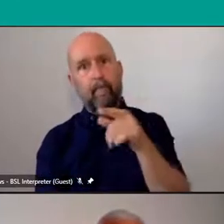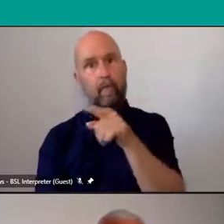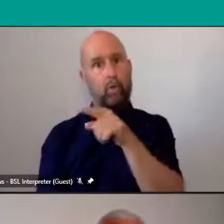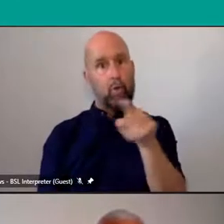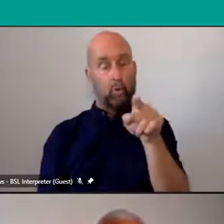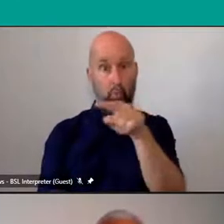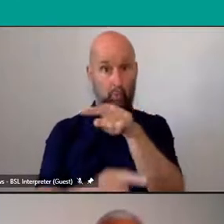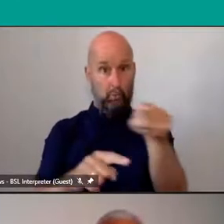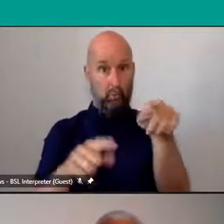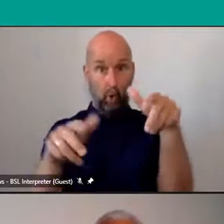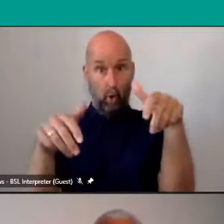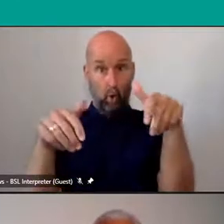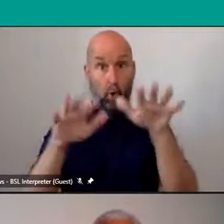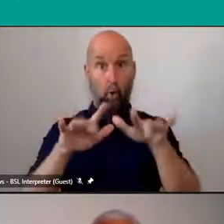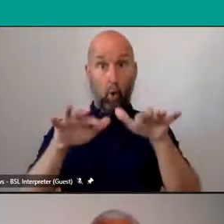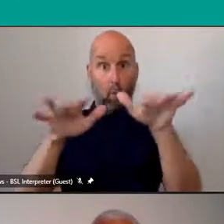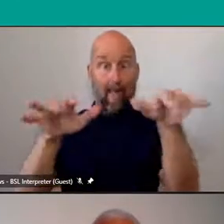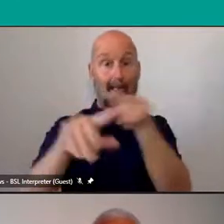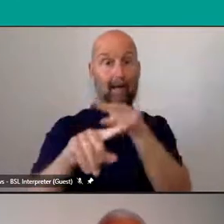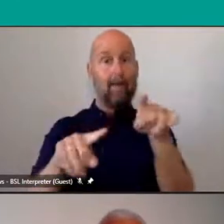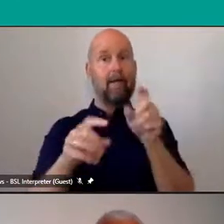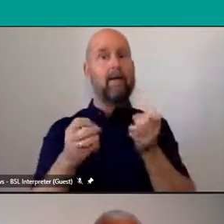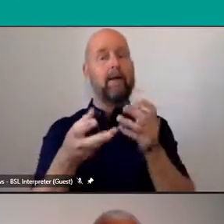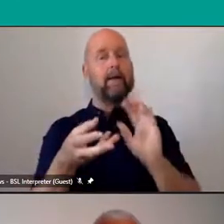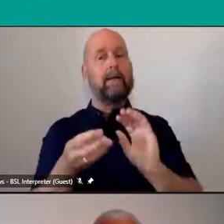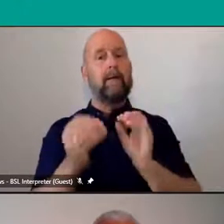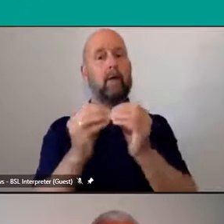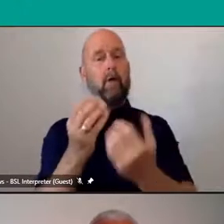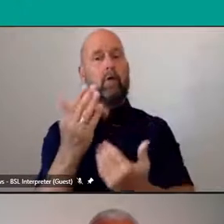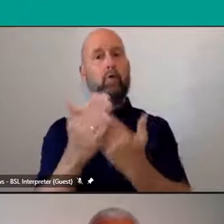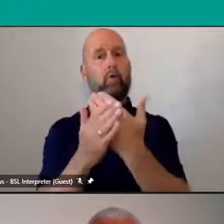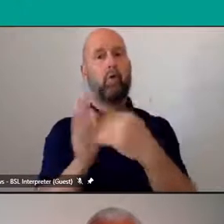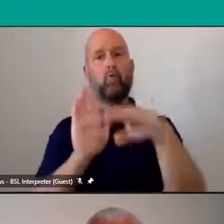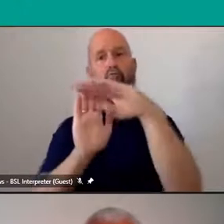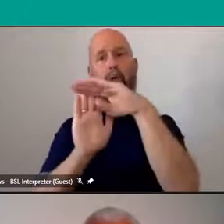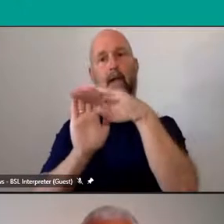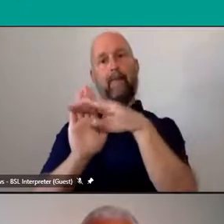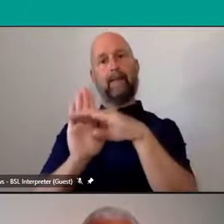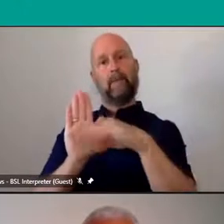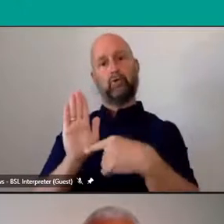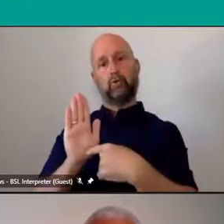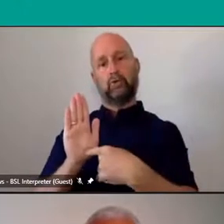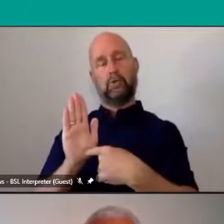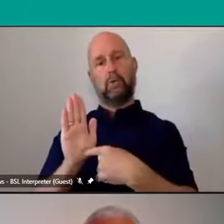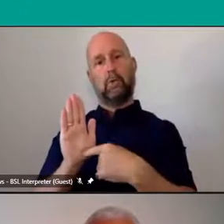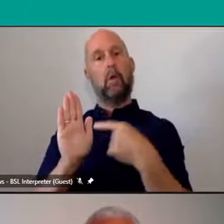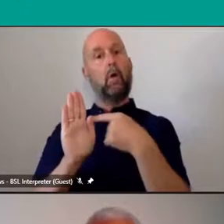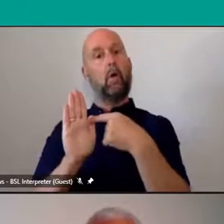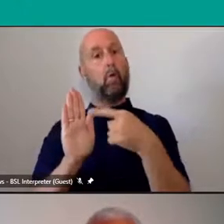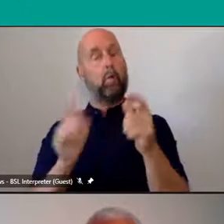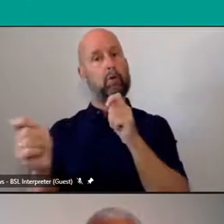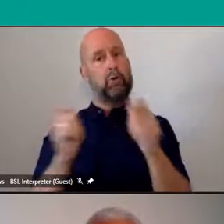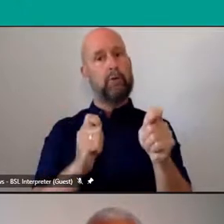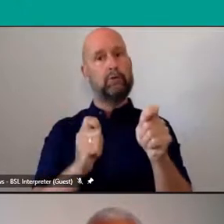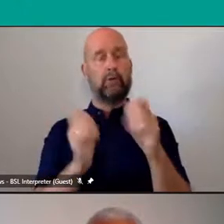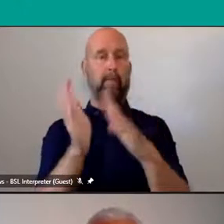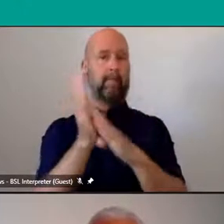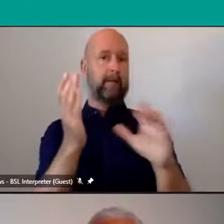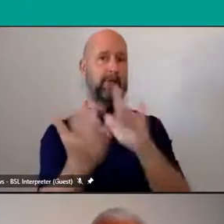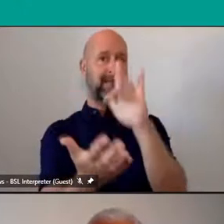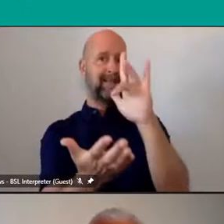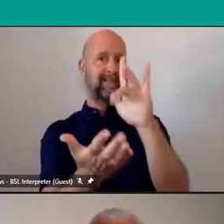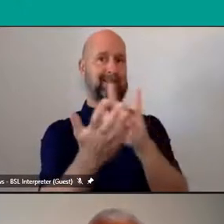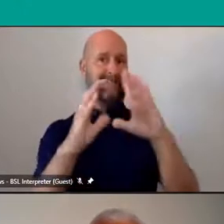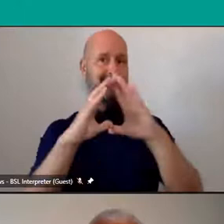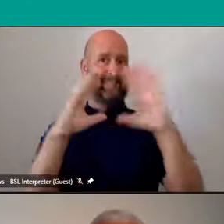away and deliver a set of recommendations that will transform our city.